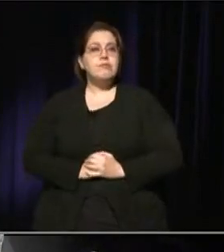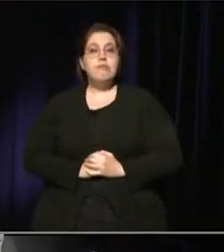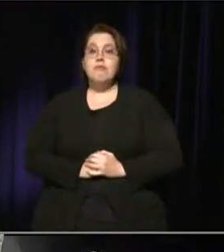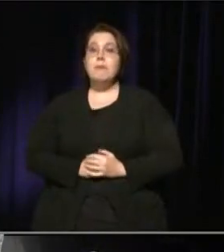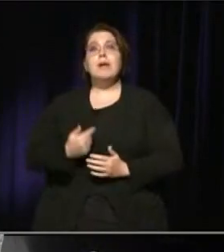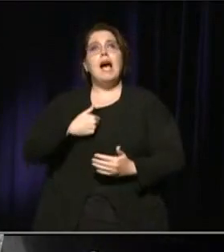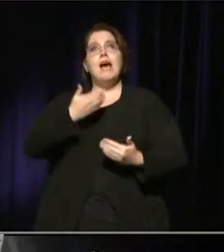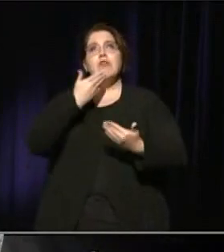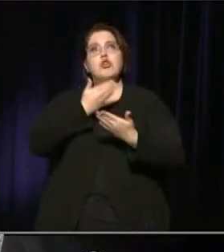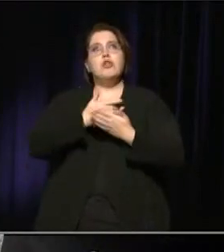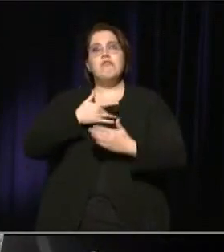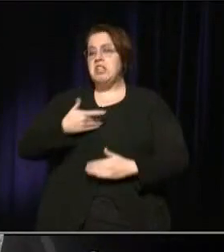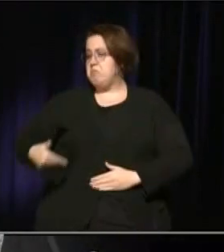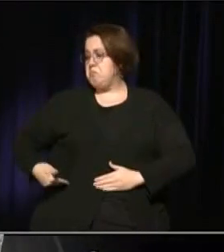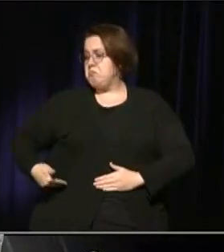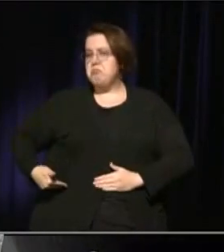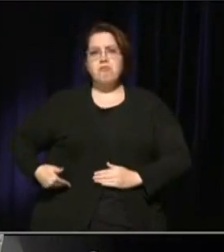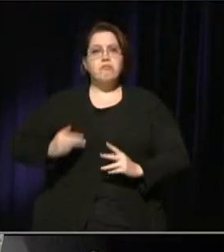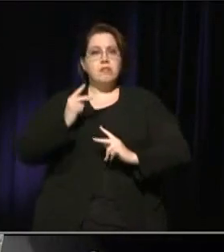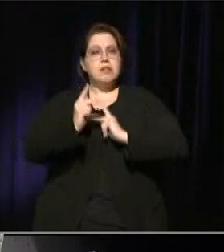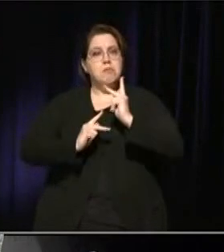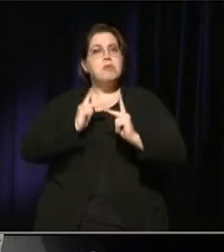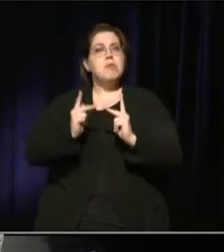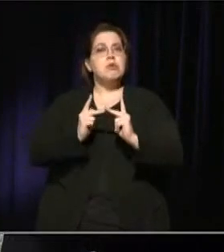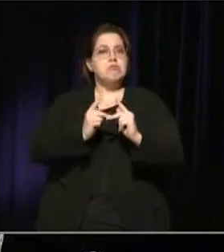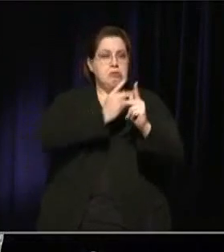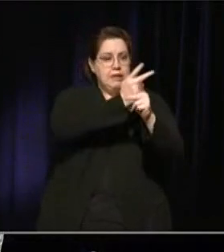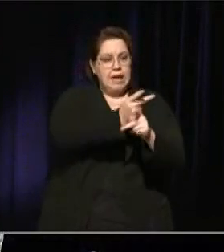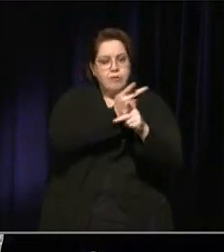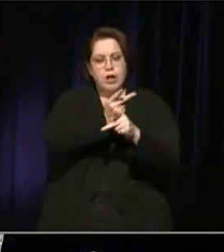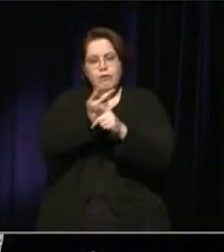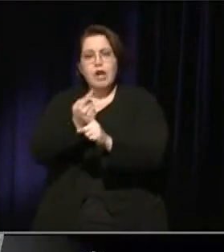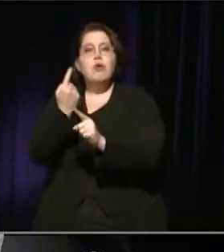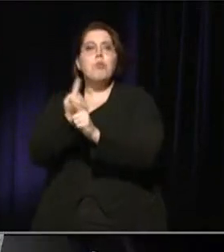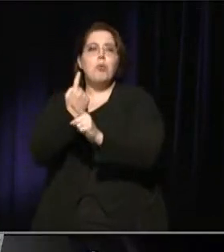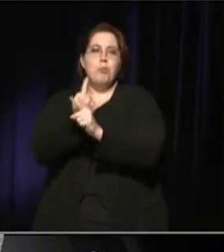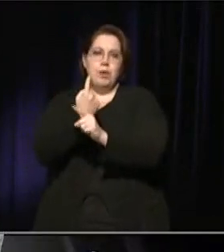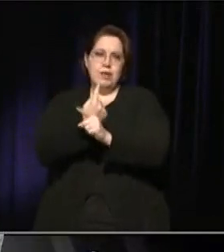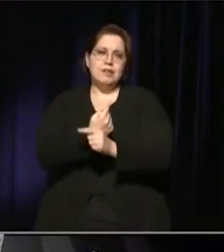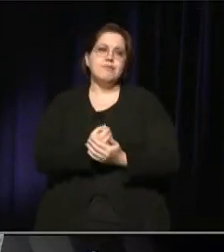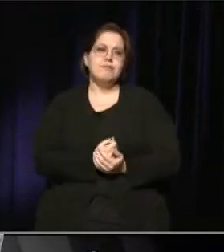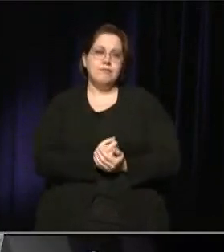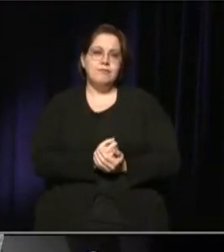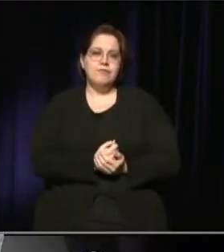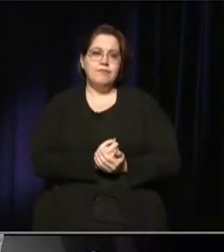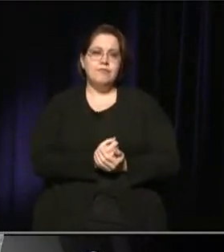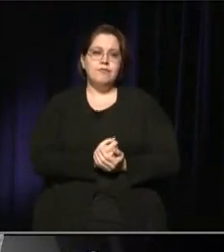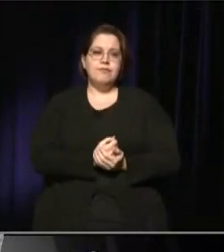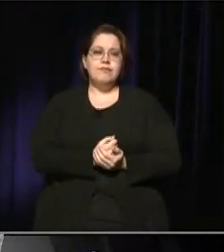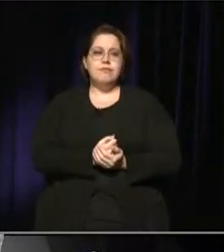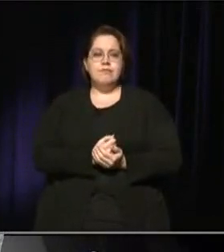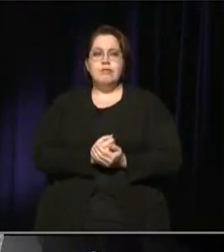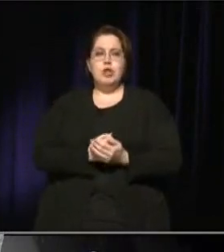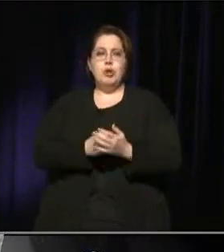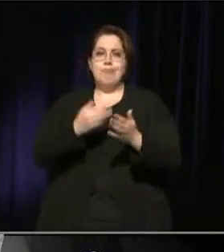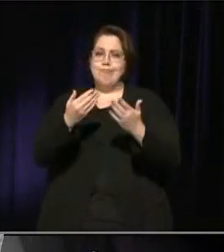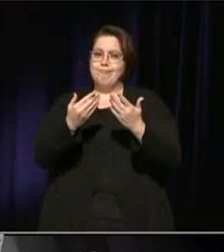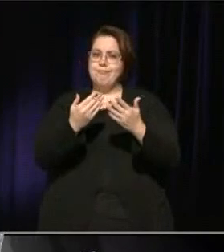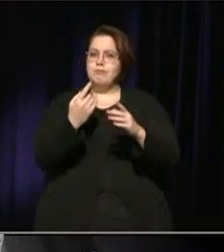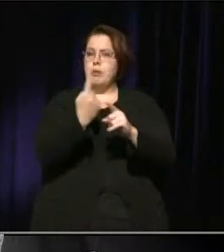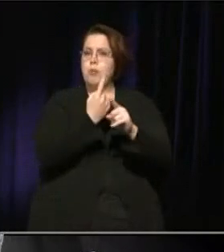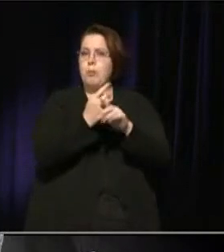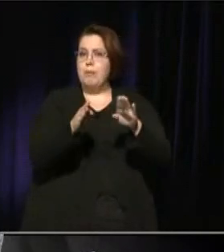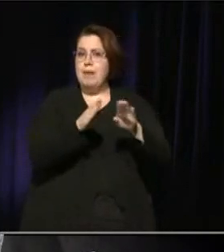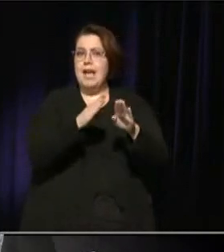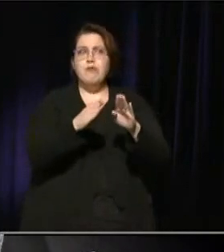have a good sense that everybody was taking the precautions and doing what they needed to do to get us through this very hard period